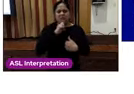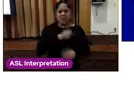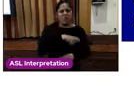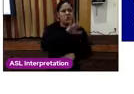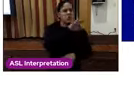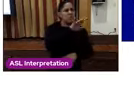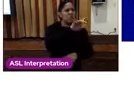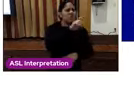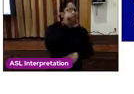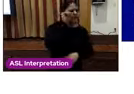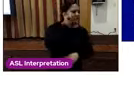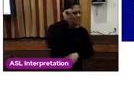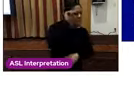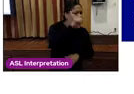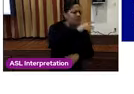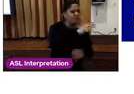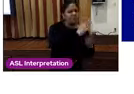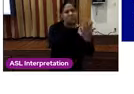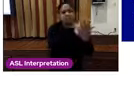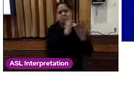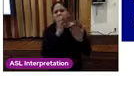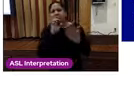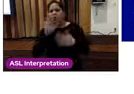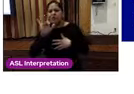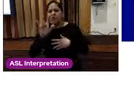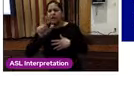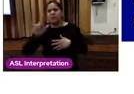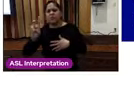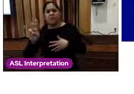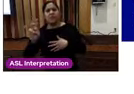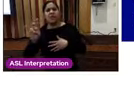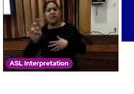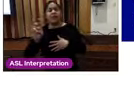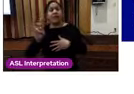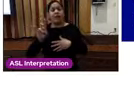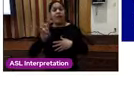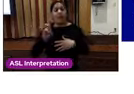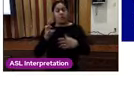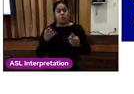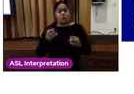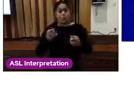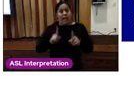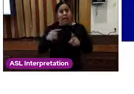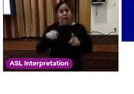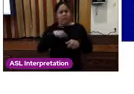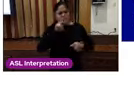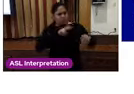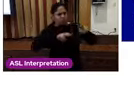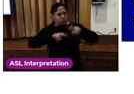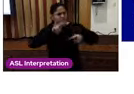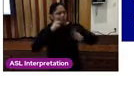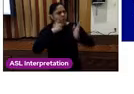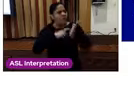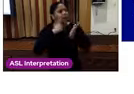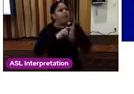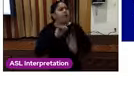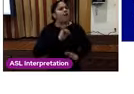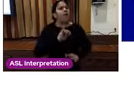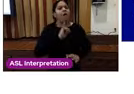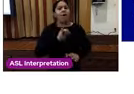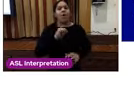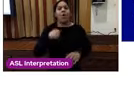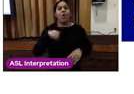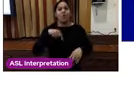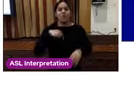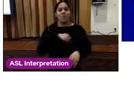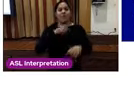gives us a lot more clarity in terms of what we can hone in on and target. And so we call on social